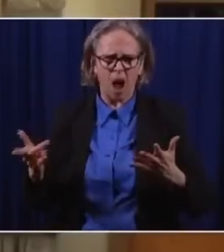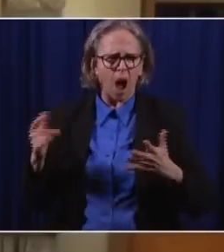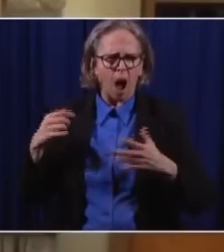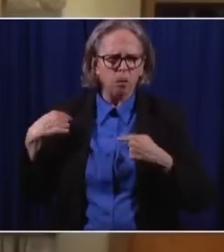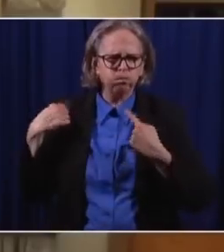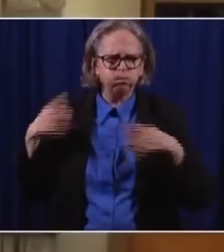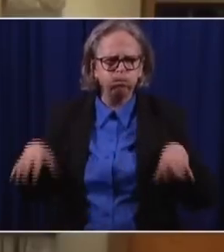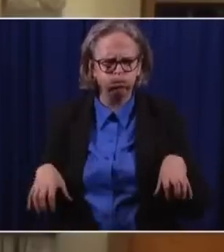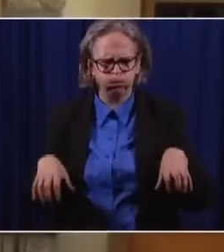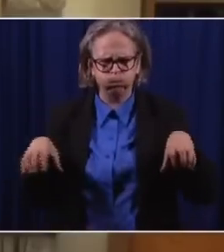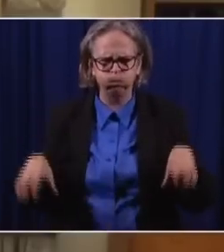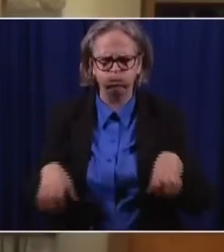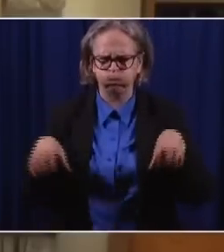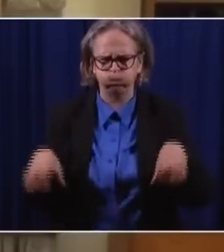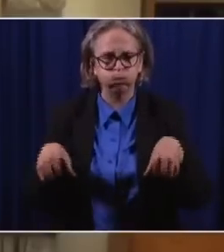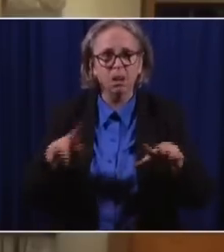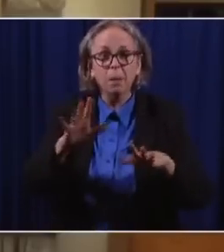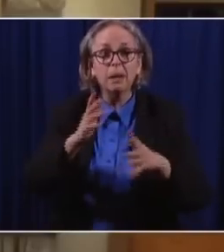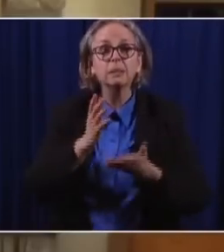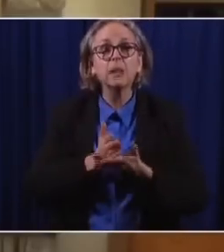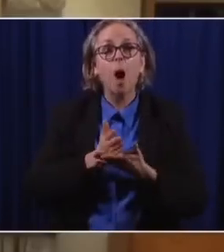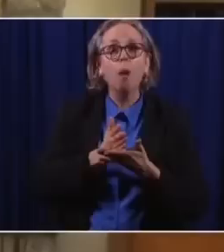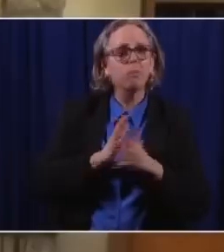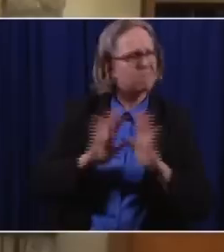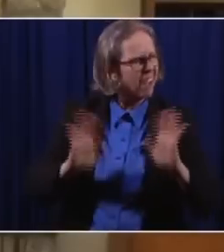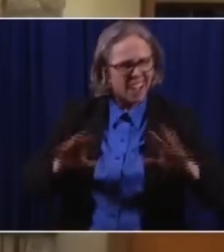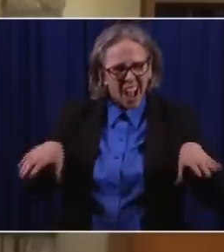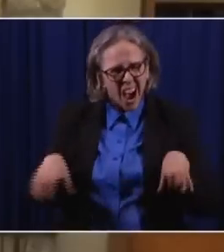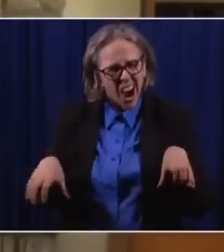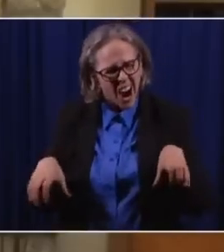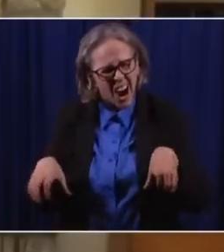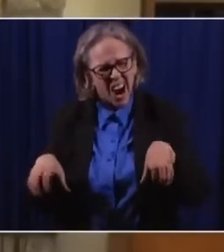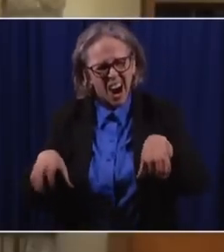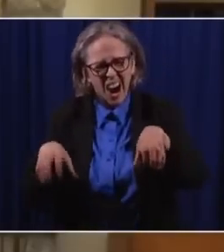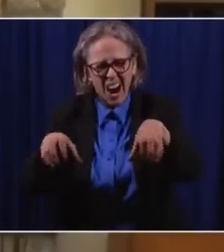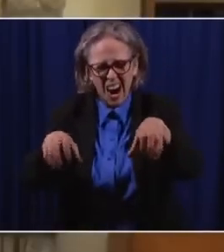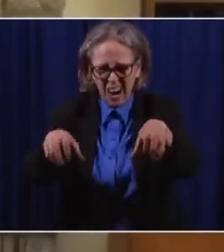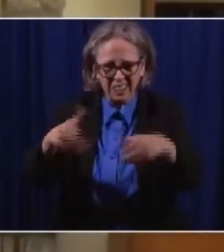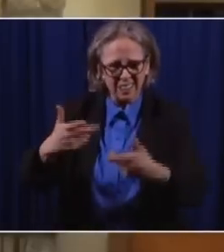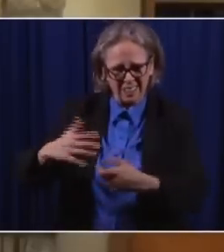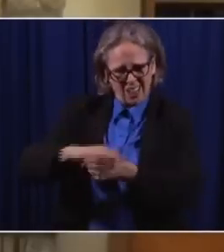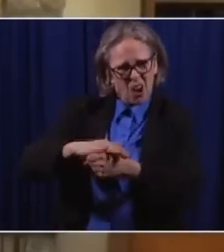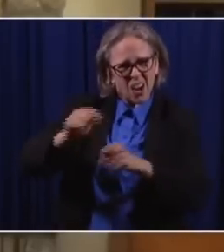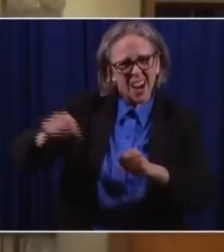virus, as have their partners at the local level. And I salute all of them.